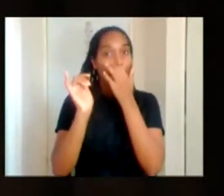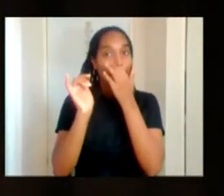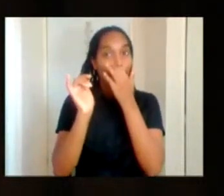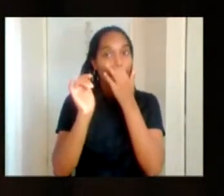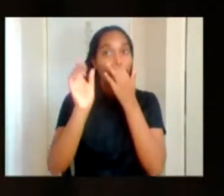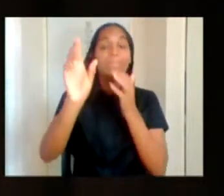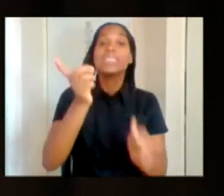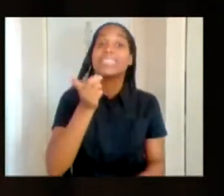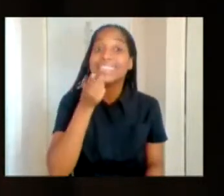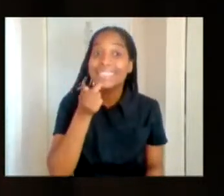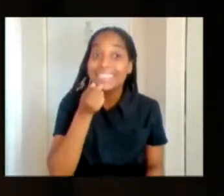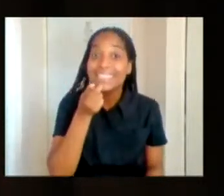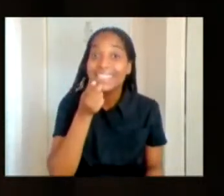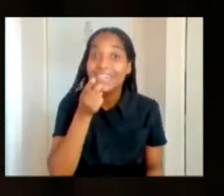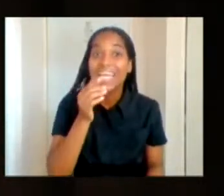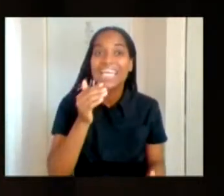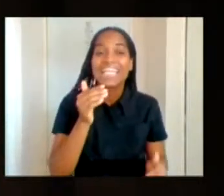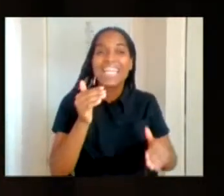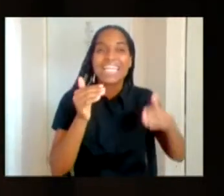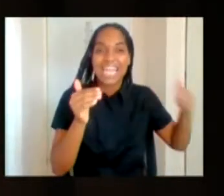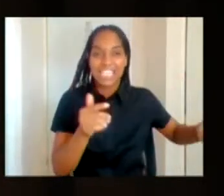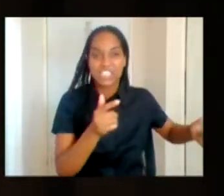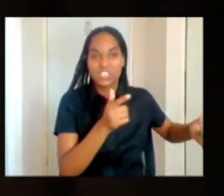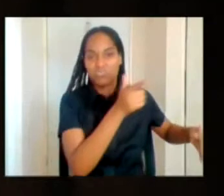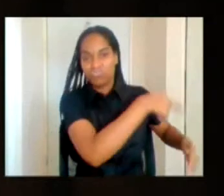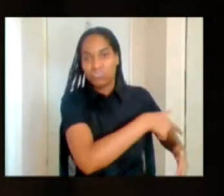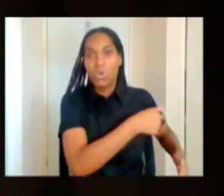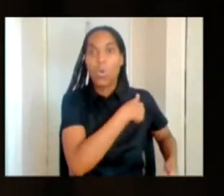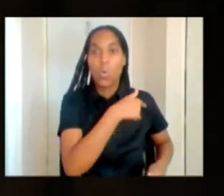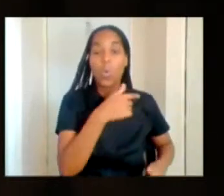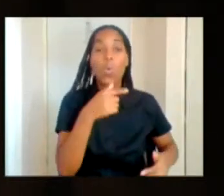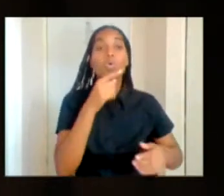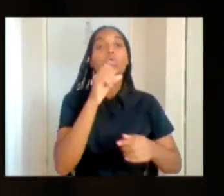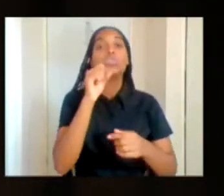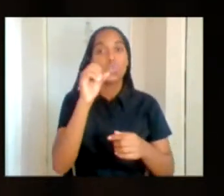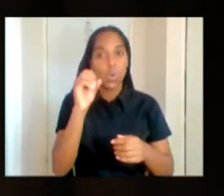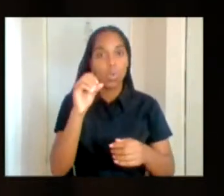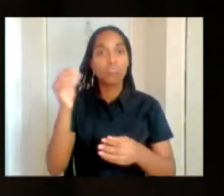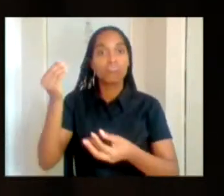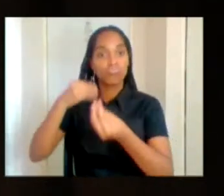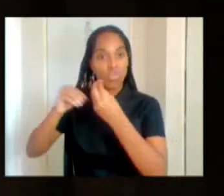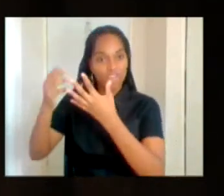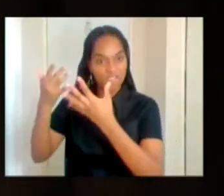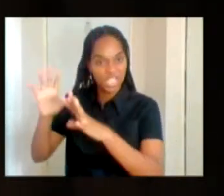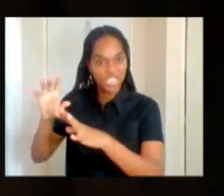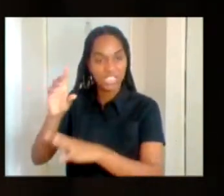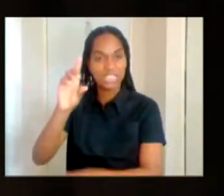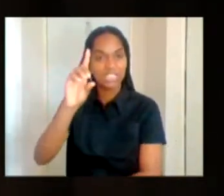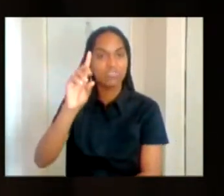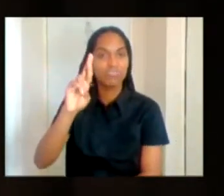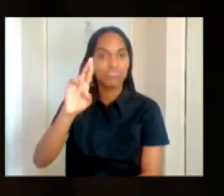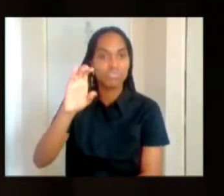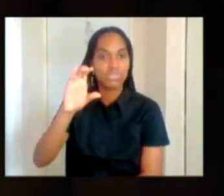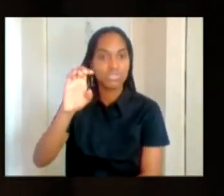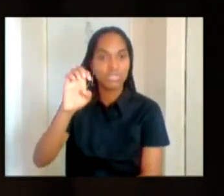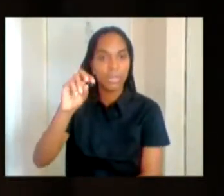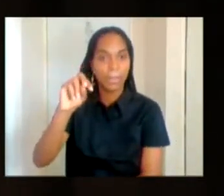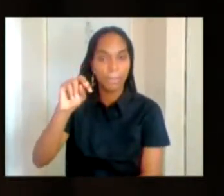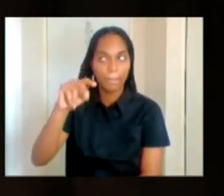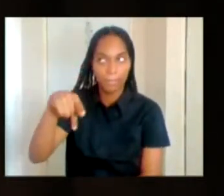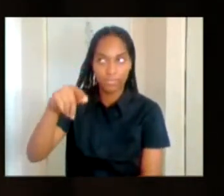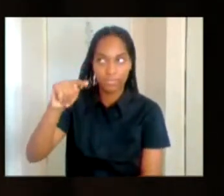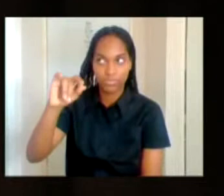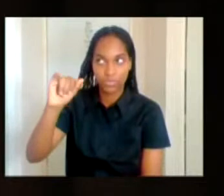dinner right next door. So we are going to be, once the reception is done in the piano bar, we will just come back